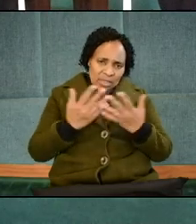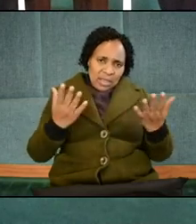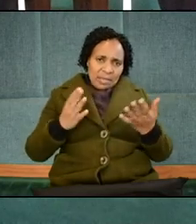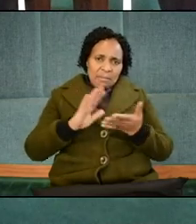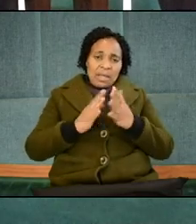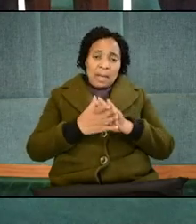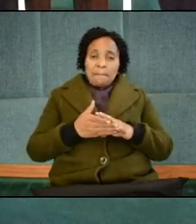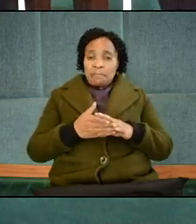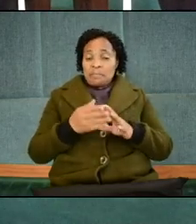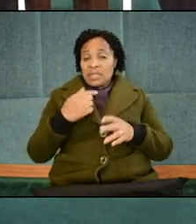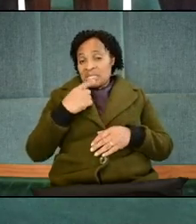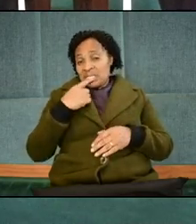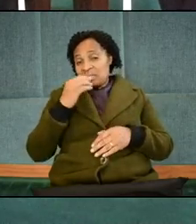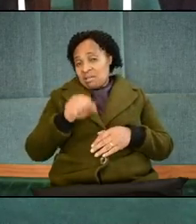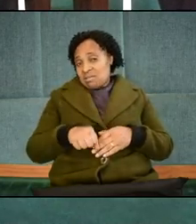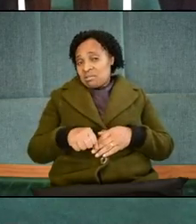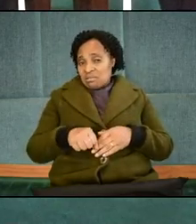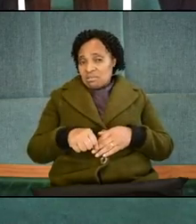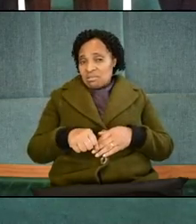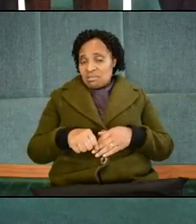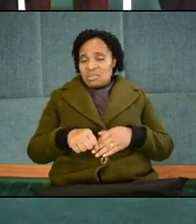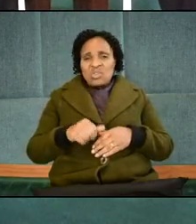I'd say yes,